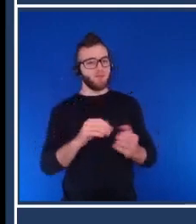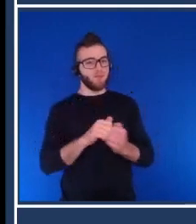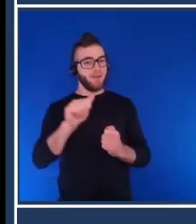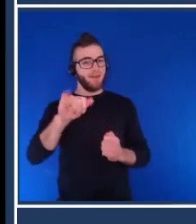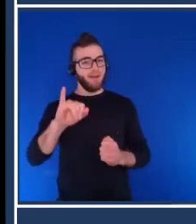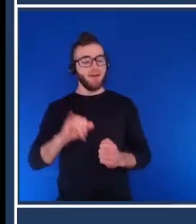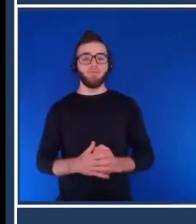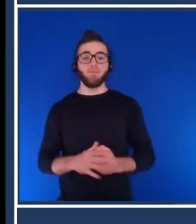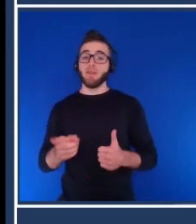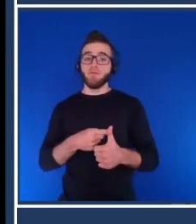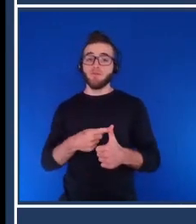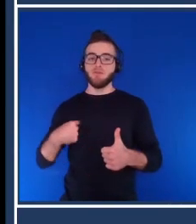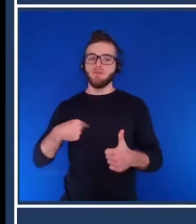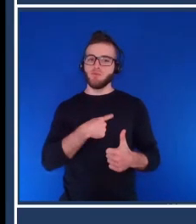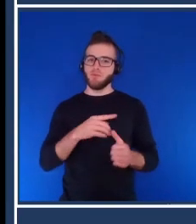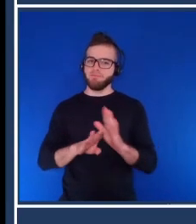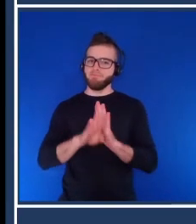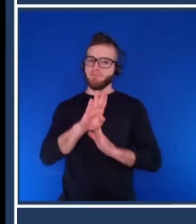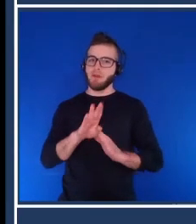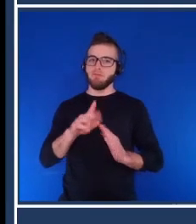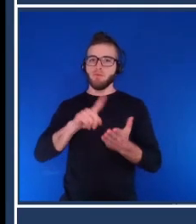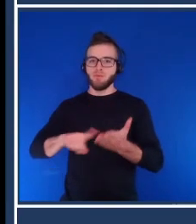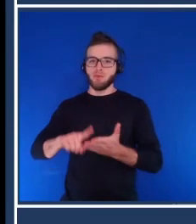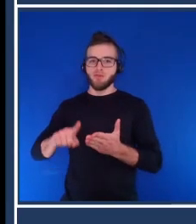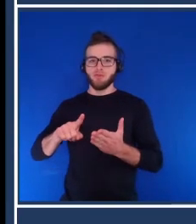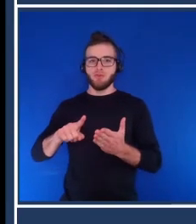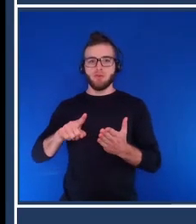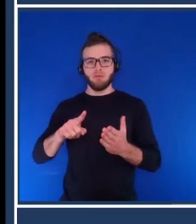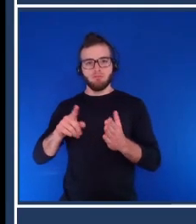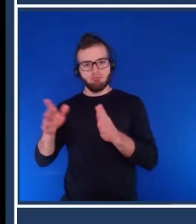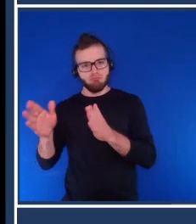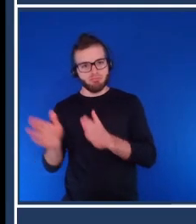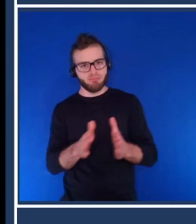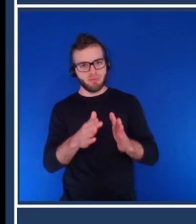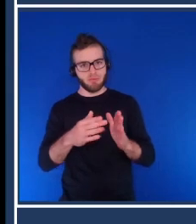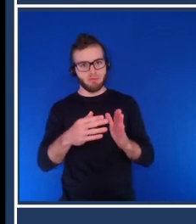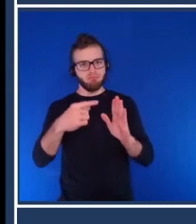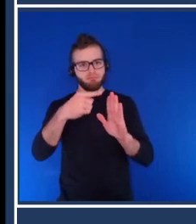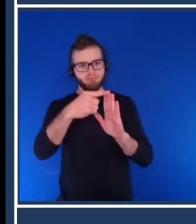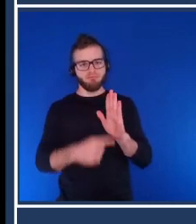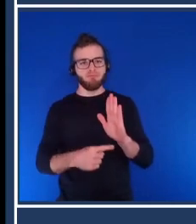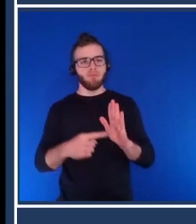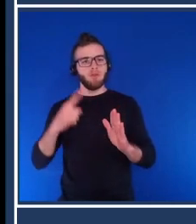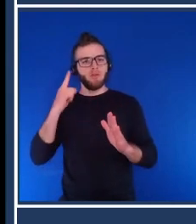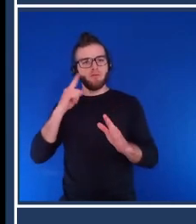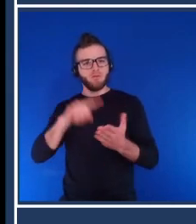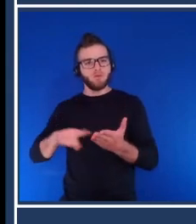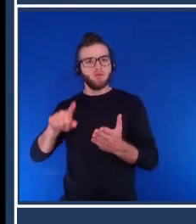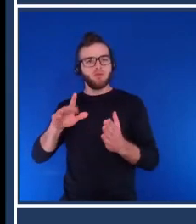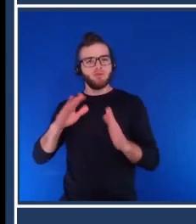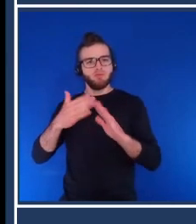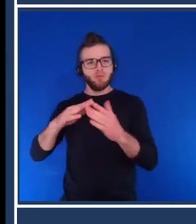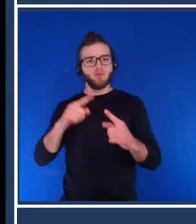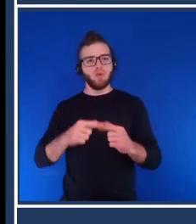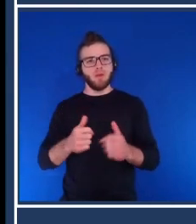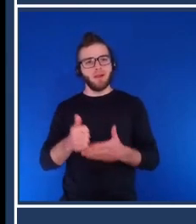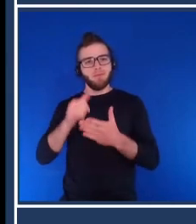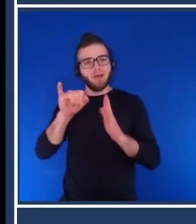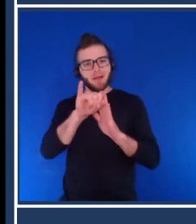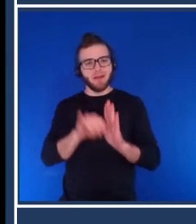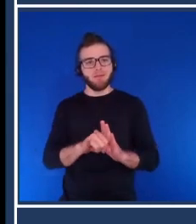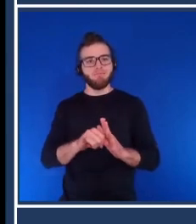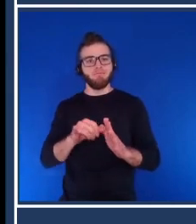First, we've developed a research roadmap for the academic community to help identify and remedy shortcomings of AI systems for people